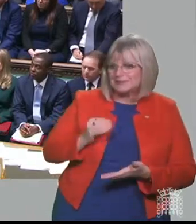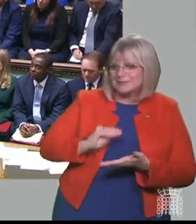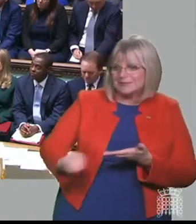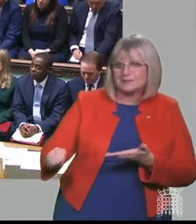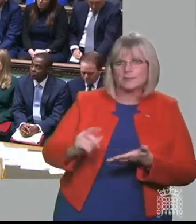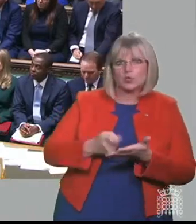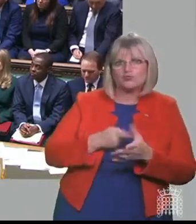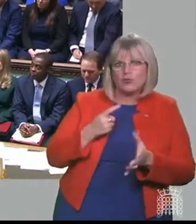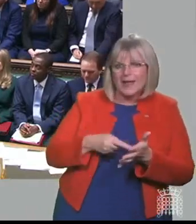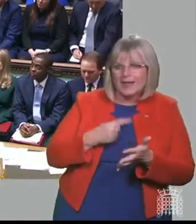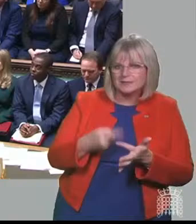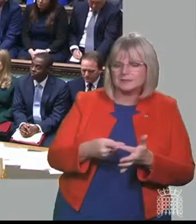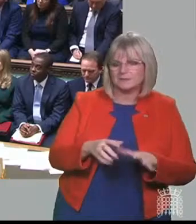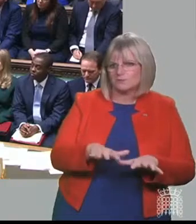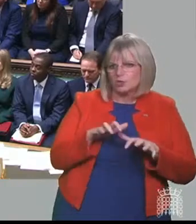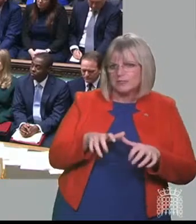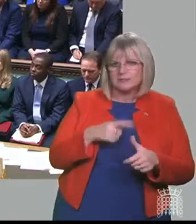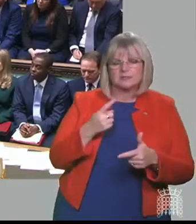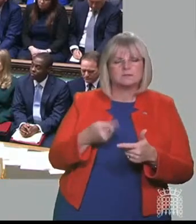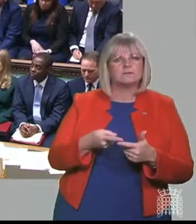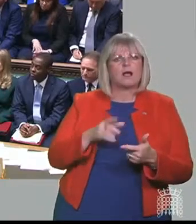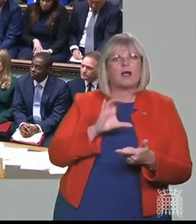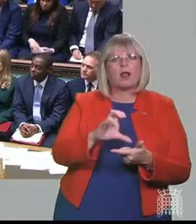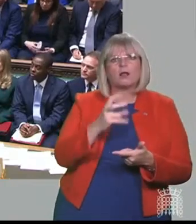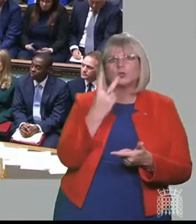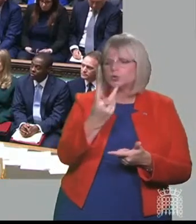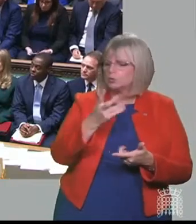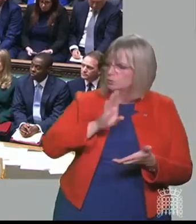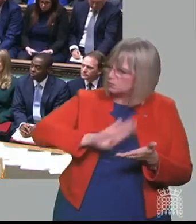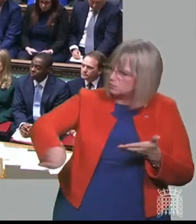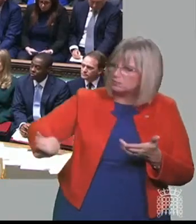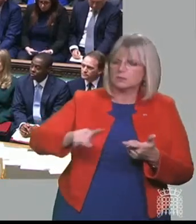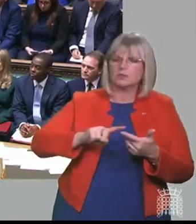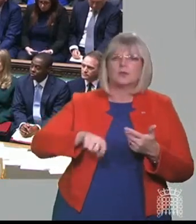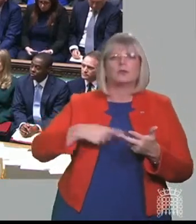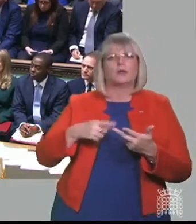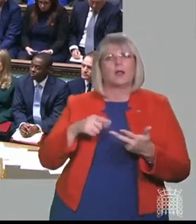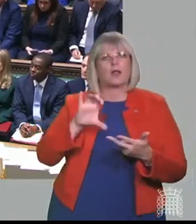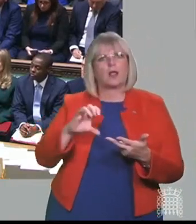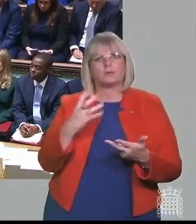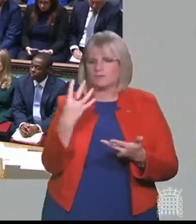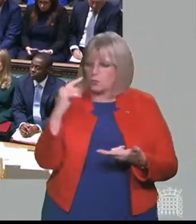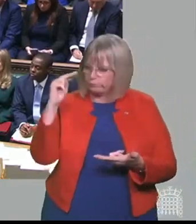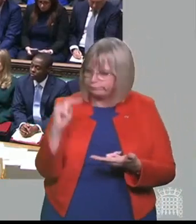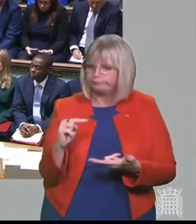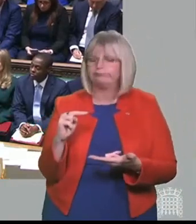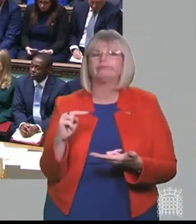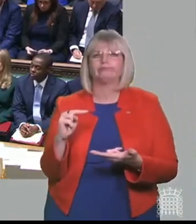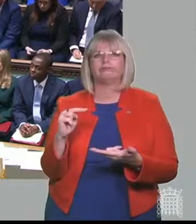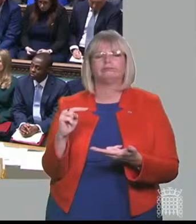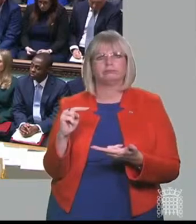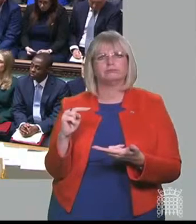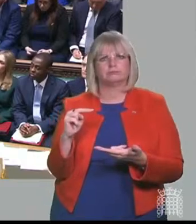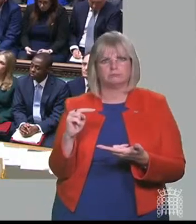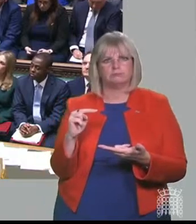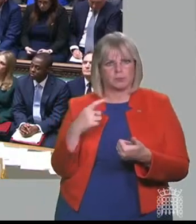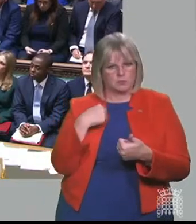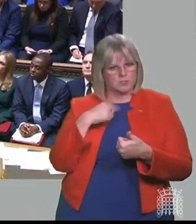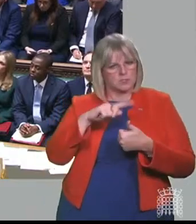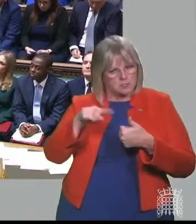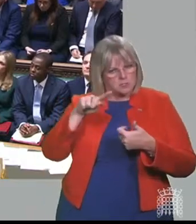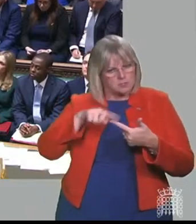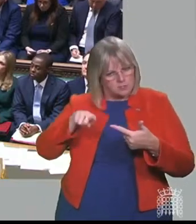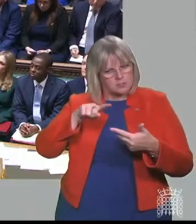relief, abolishing compulsory Class 2 national insurance payments and reducing Class 4 national insurance by 1 percentage point in